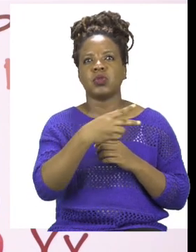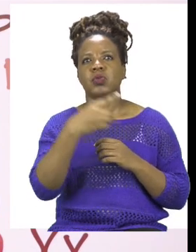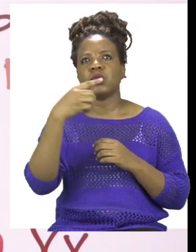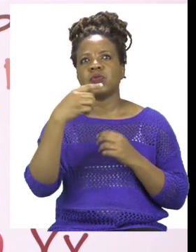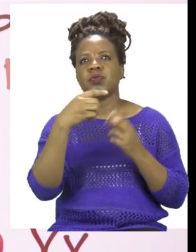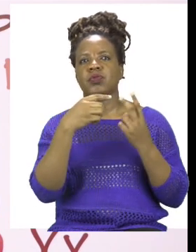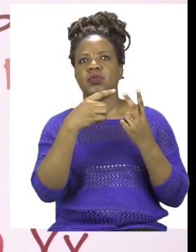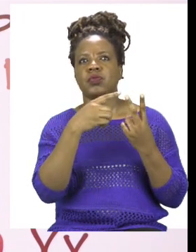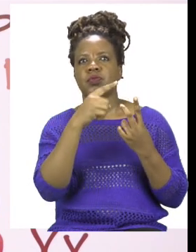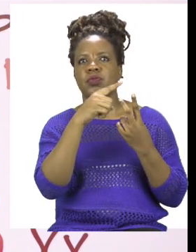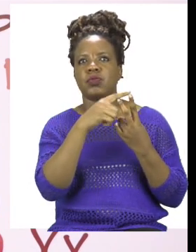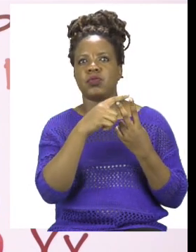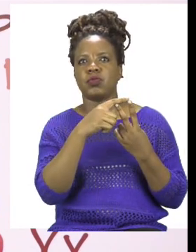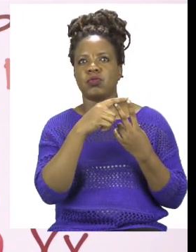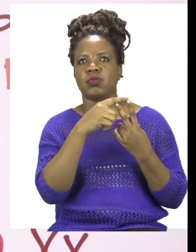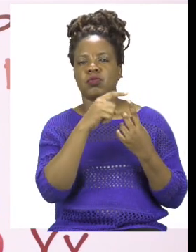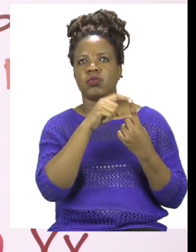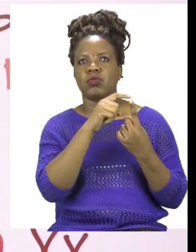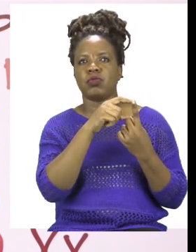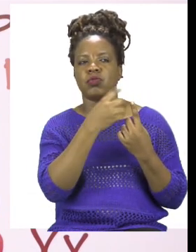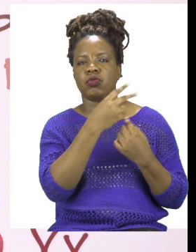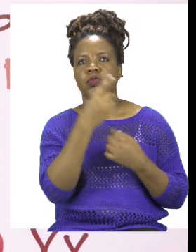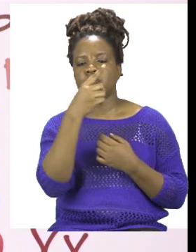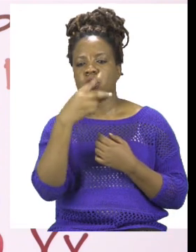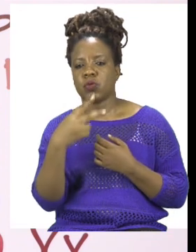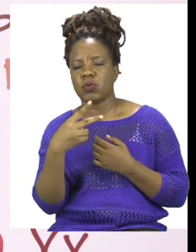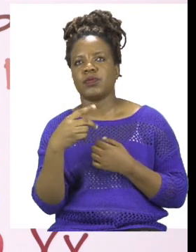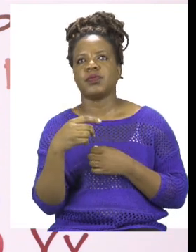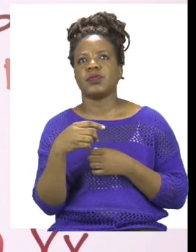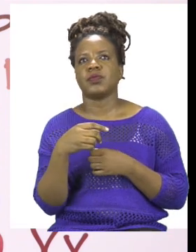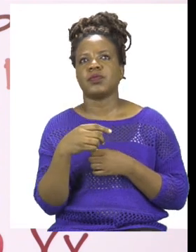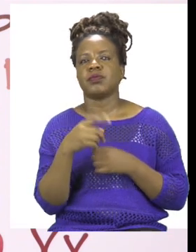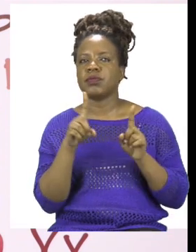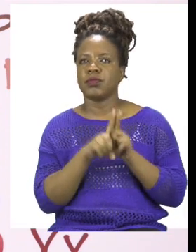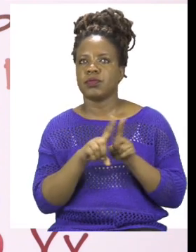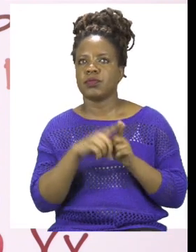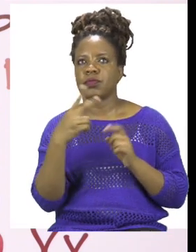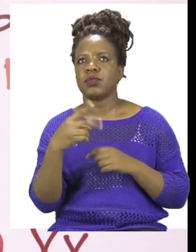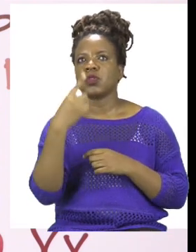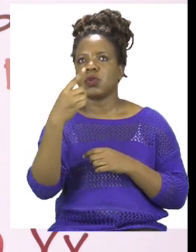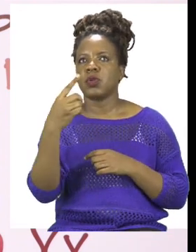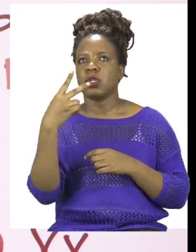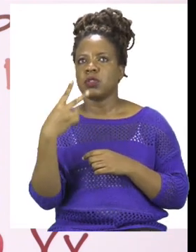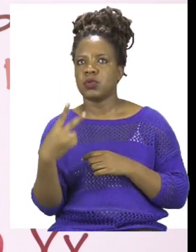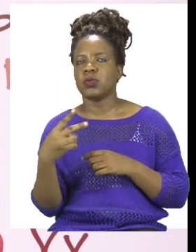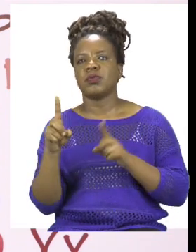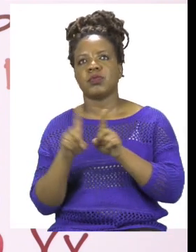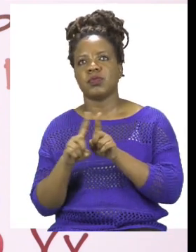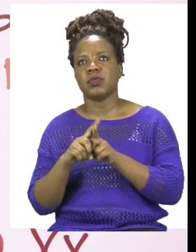1, 2. This one has 2. 1, 2. This one also has 2. We have